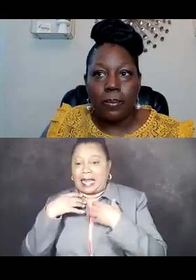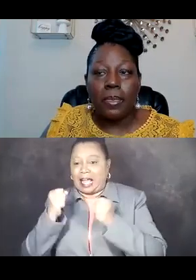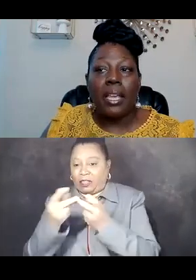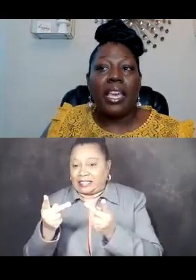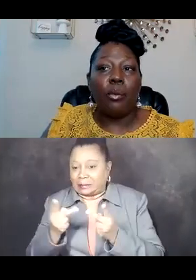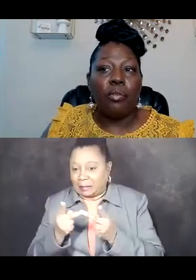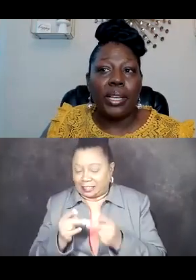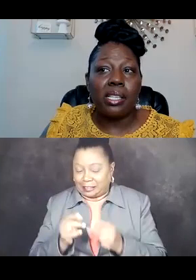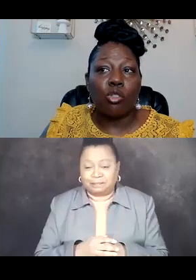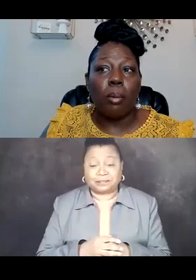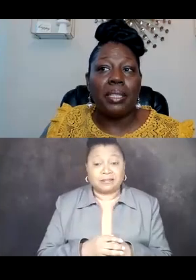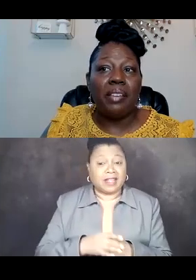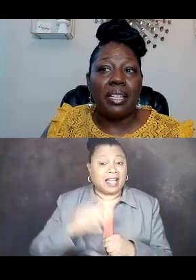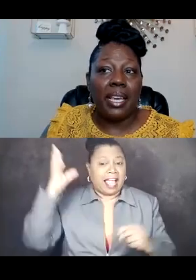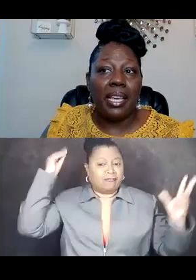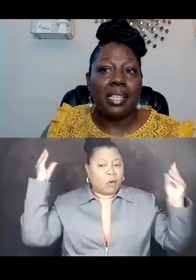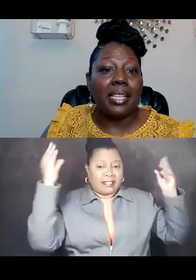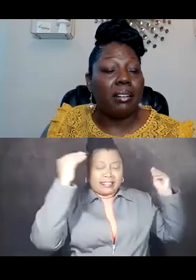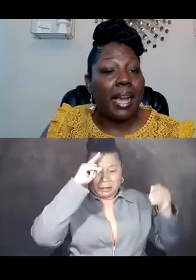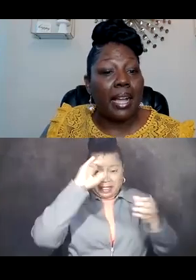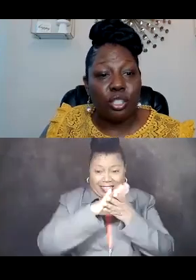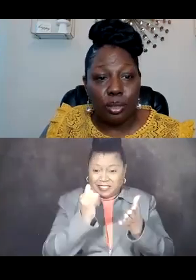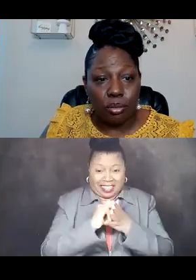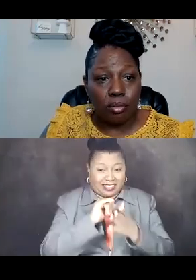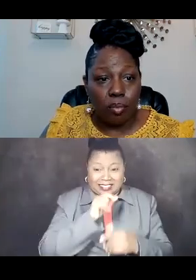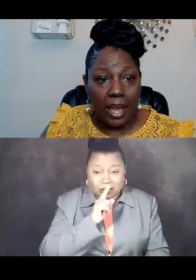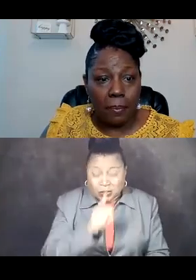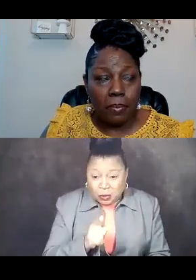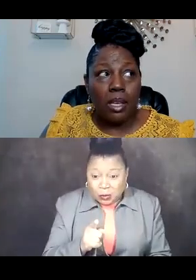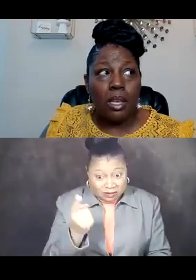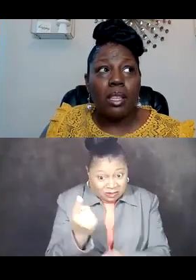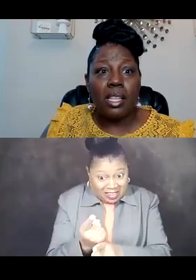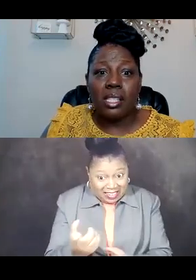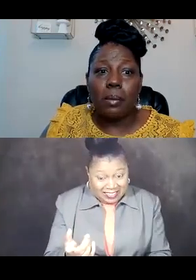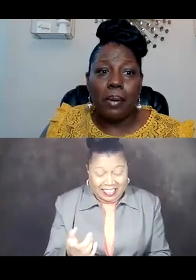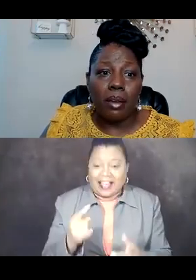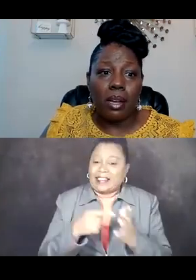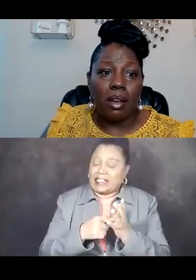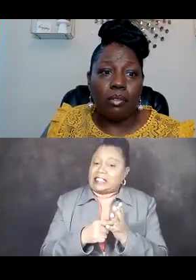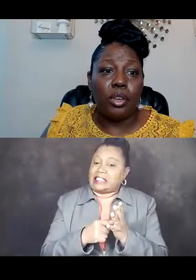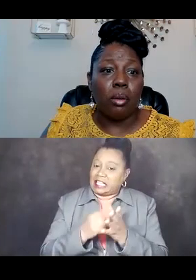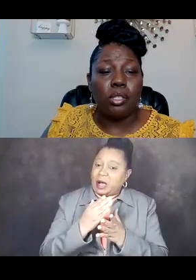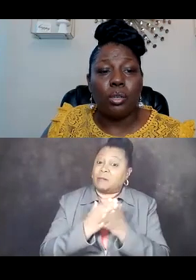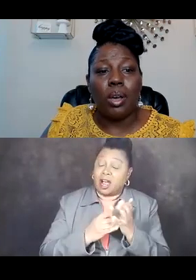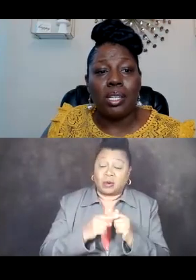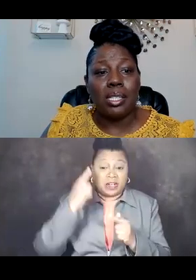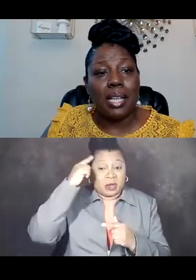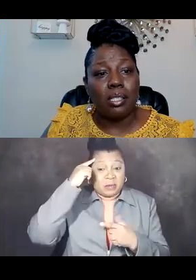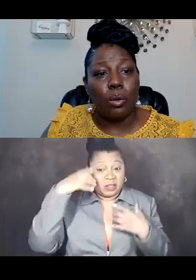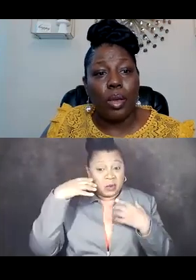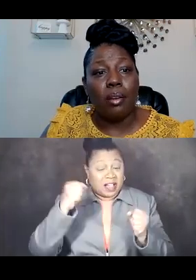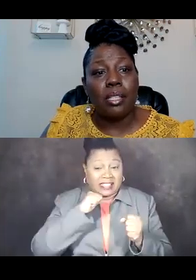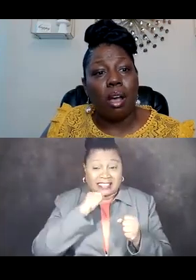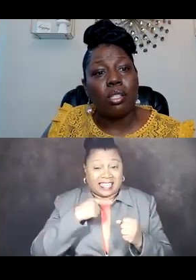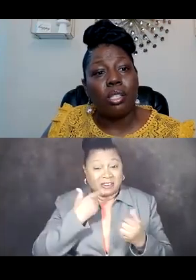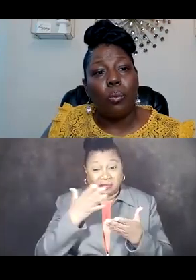space. Hearing voices or believing things that are not true, right? This is a part of when your mental wellness is not